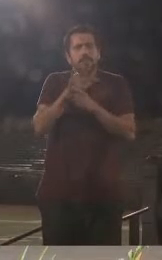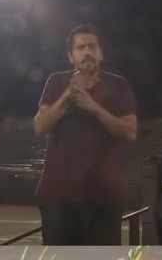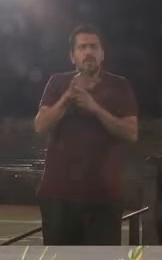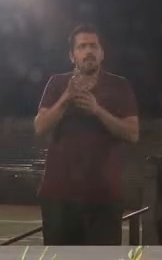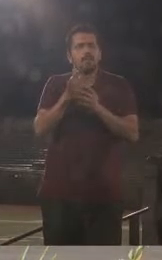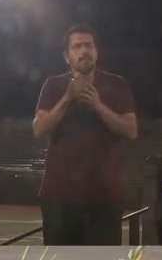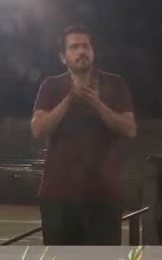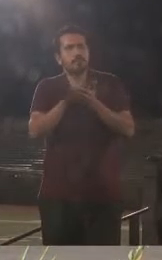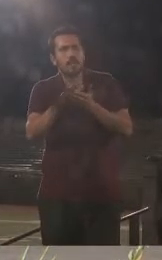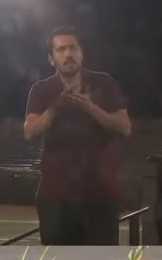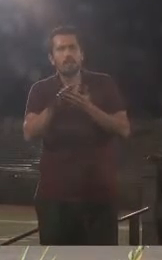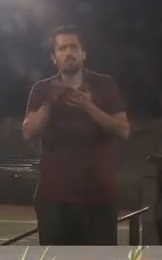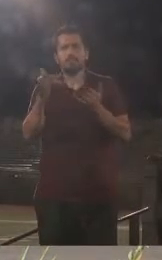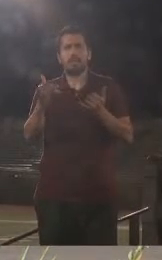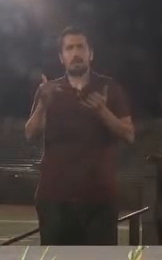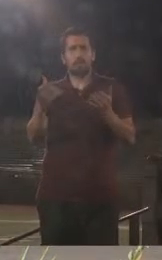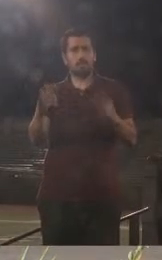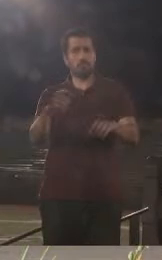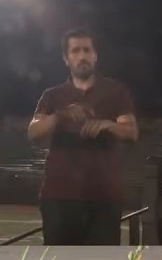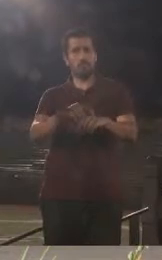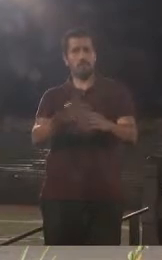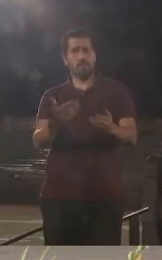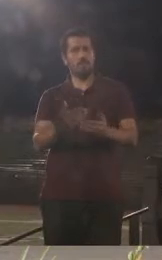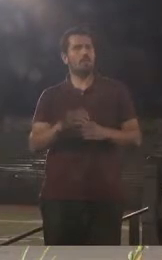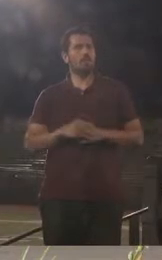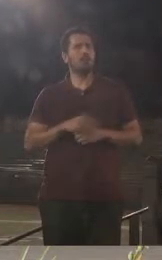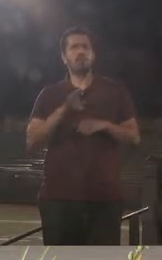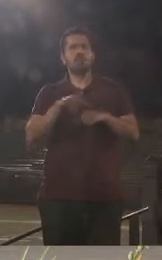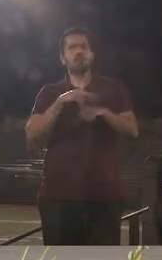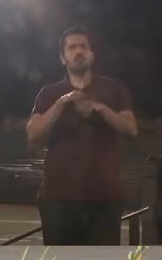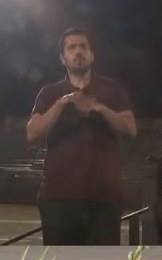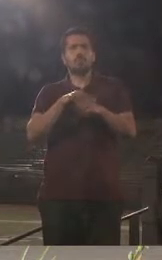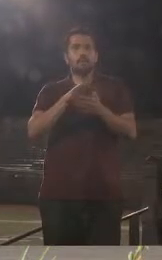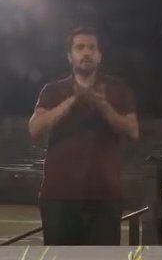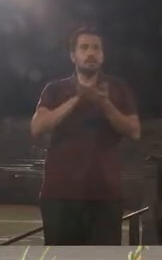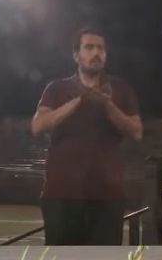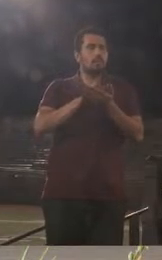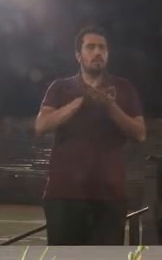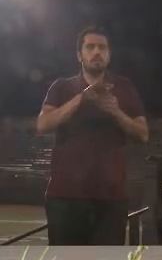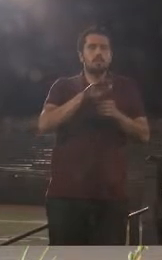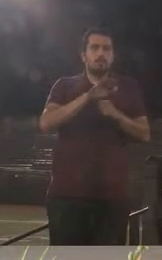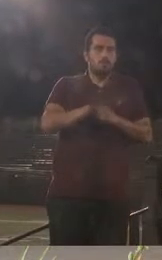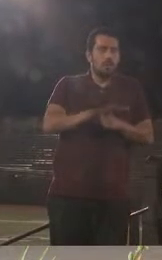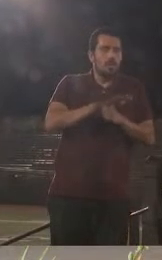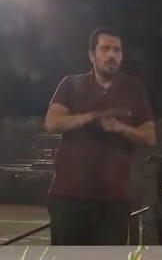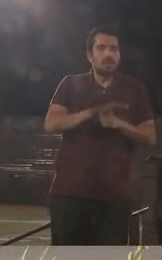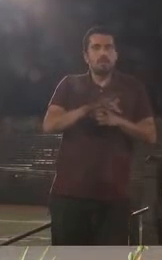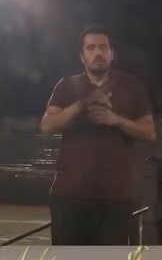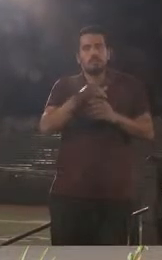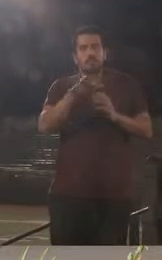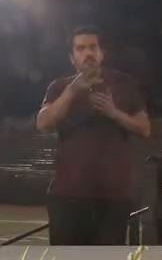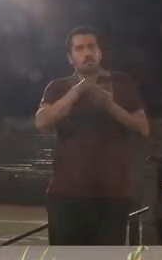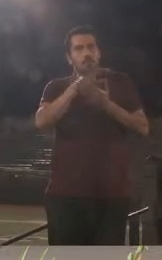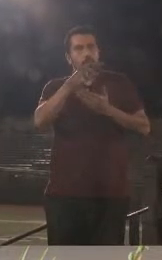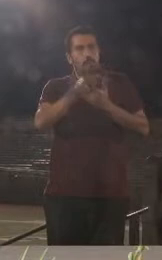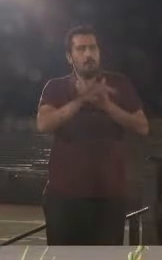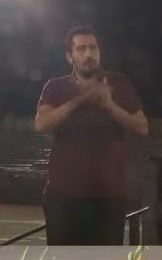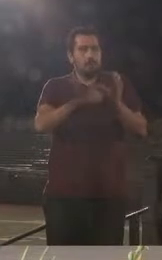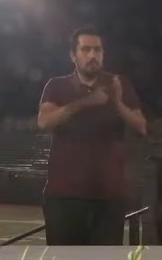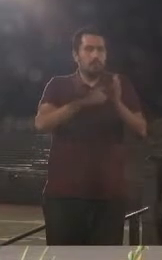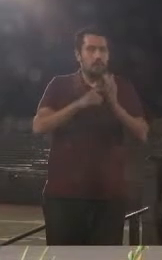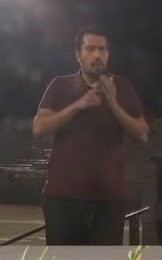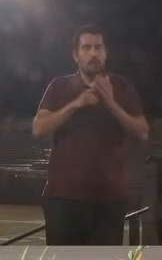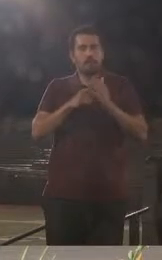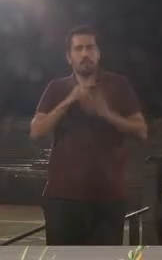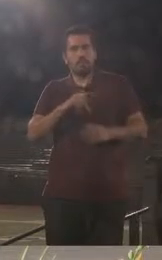undertaken has been filled with the normal academic pressures, the extracurricular demands, the personal struggles. You